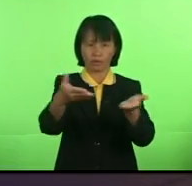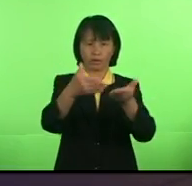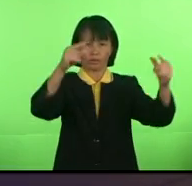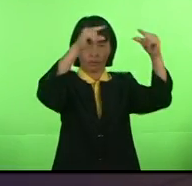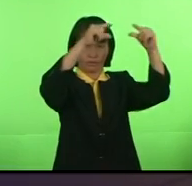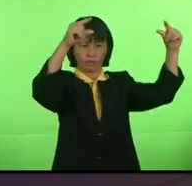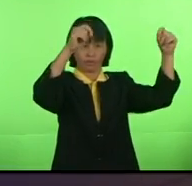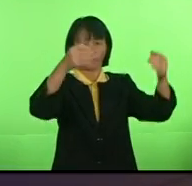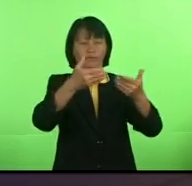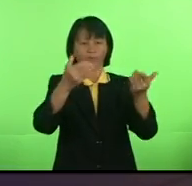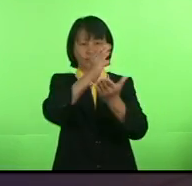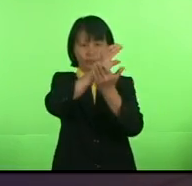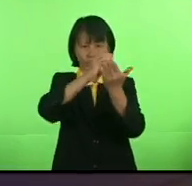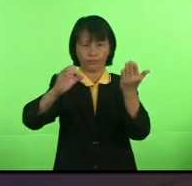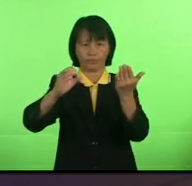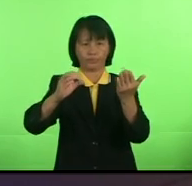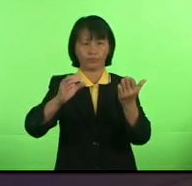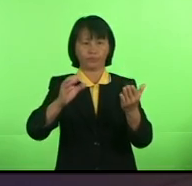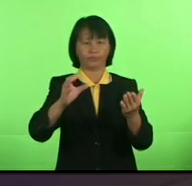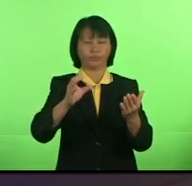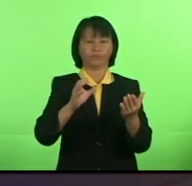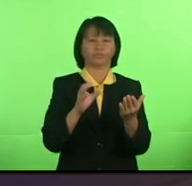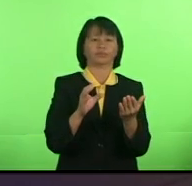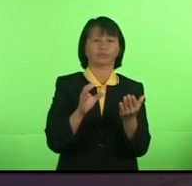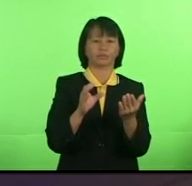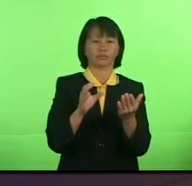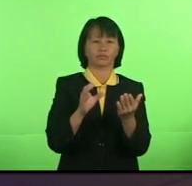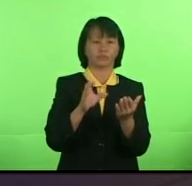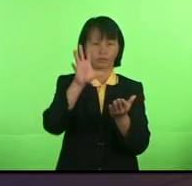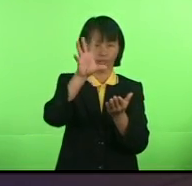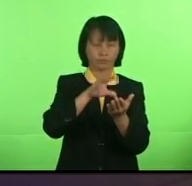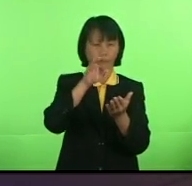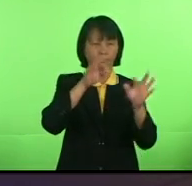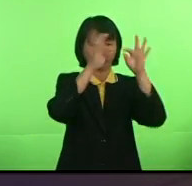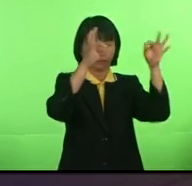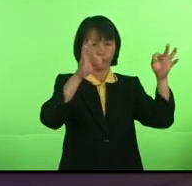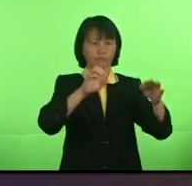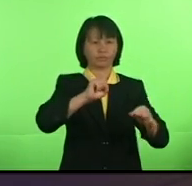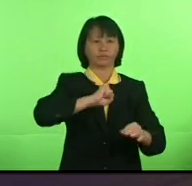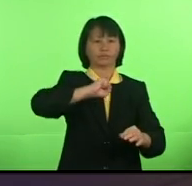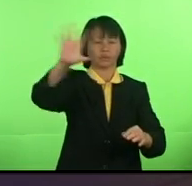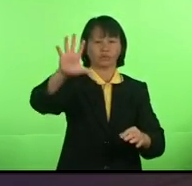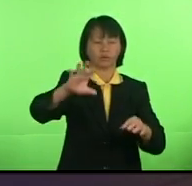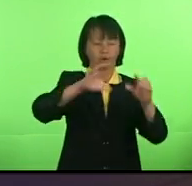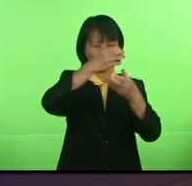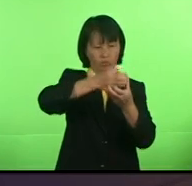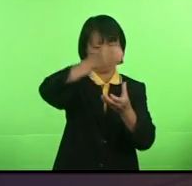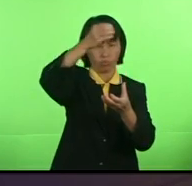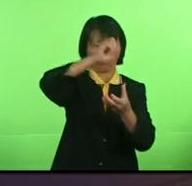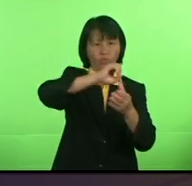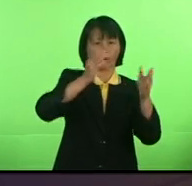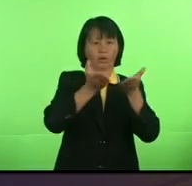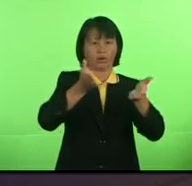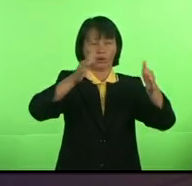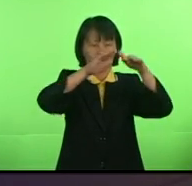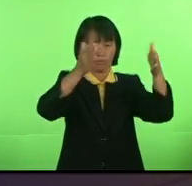paragraph. Take note of the first sentence. Throw out the bottles and boxes of drugs in